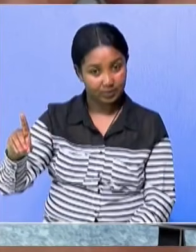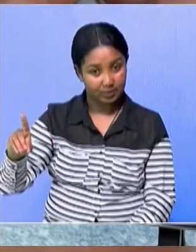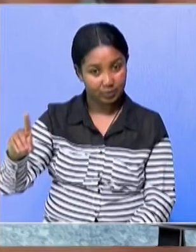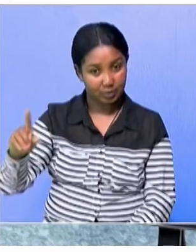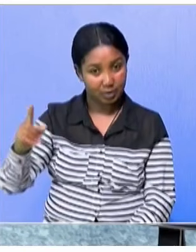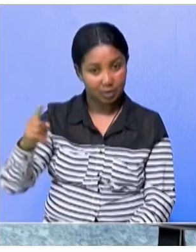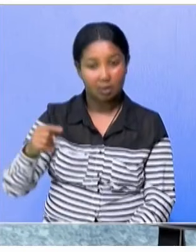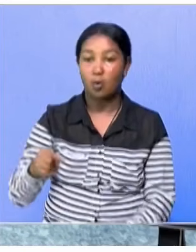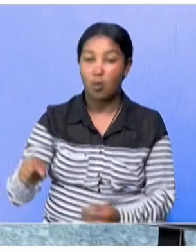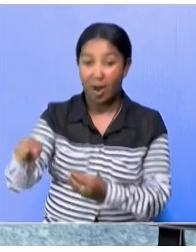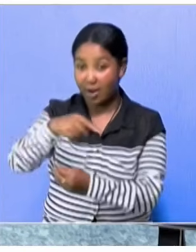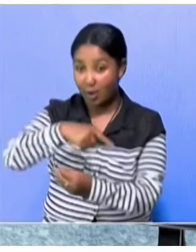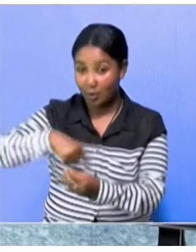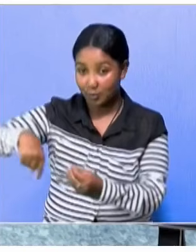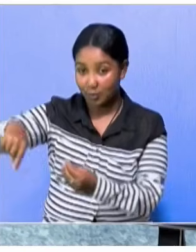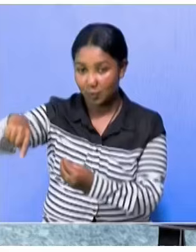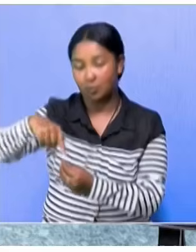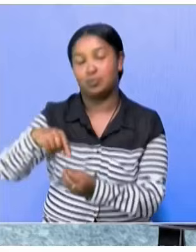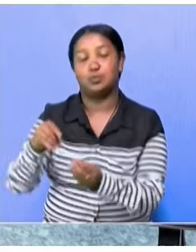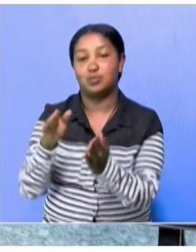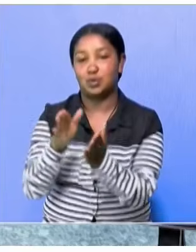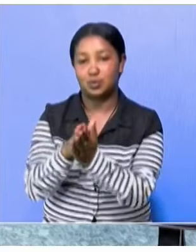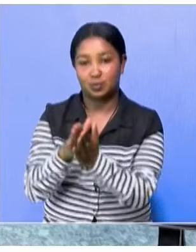the school.